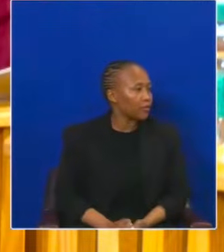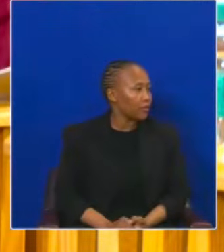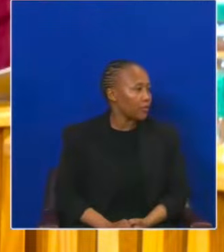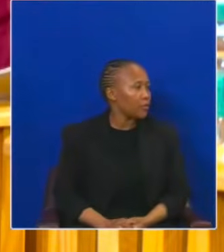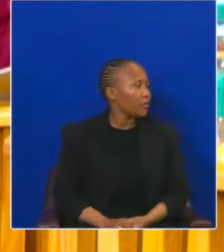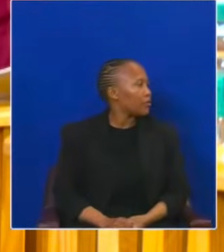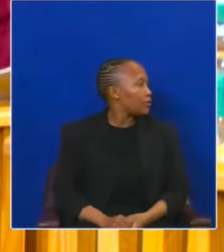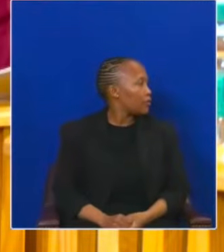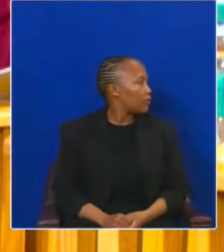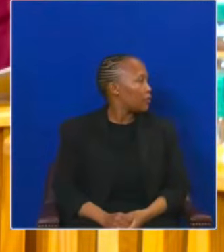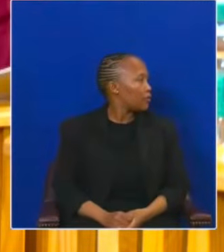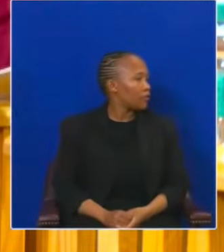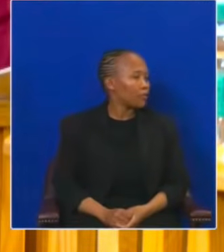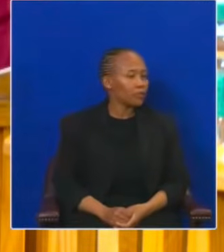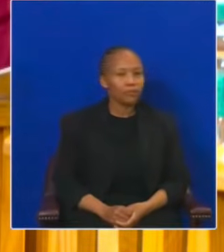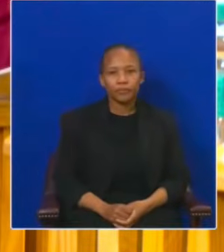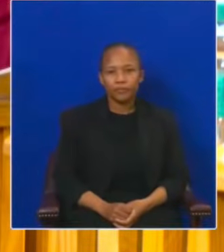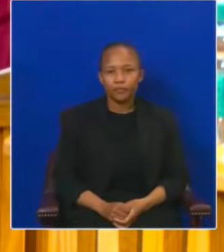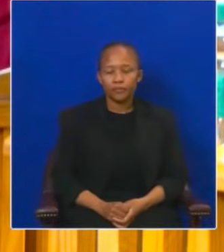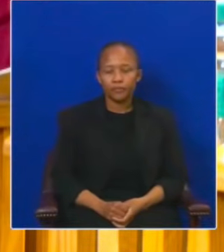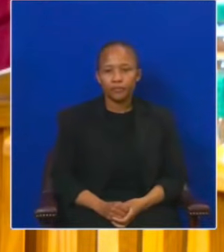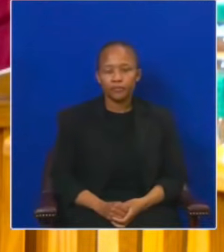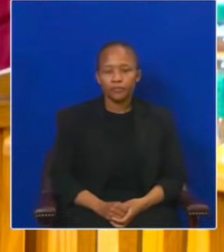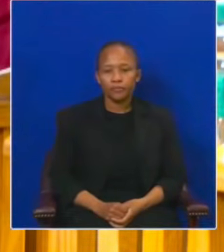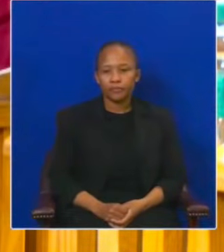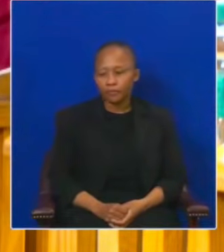Thank you, Witness